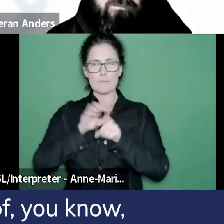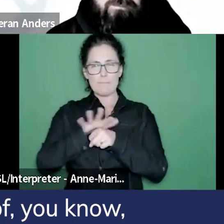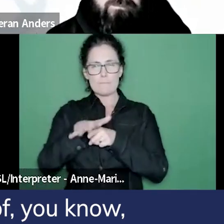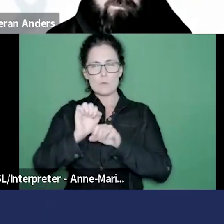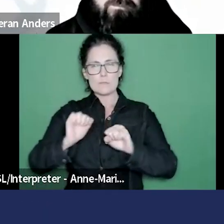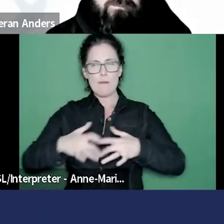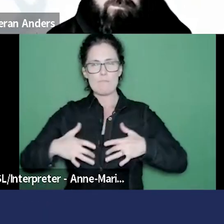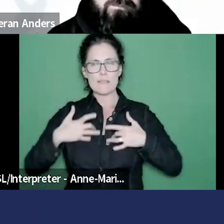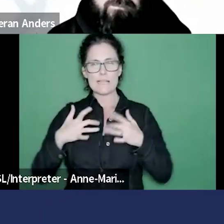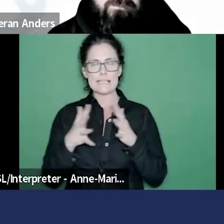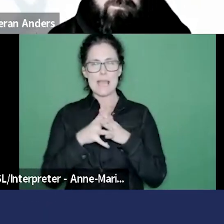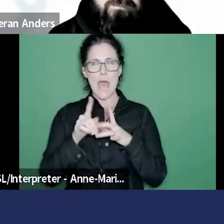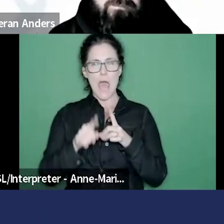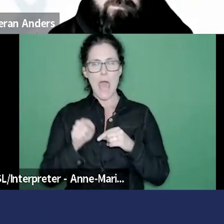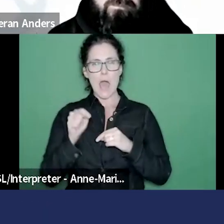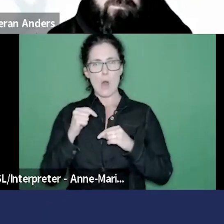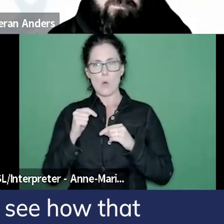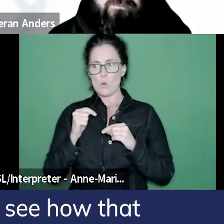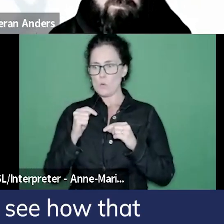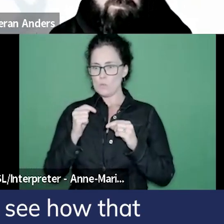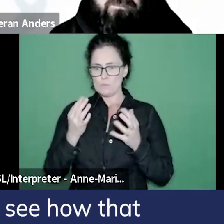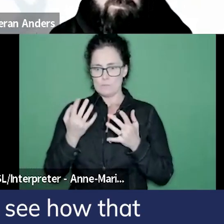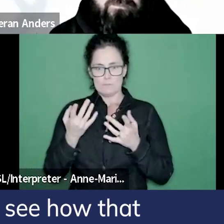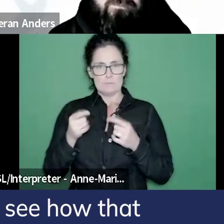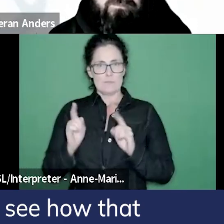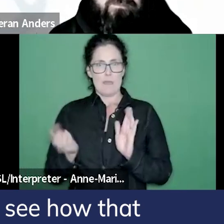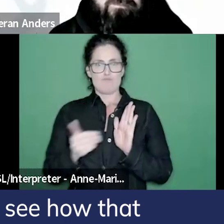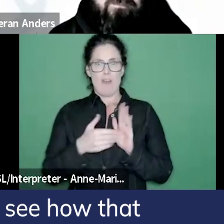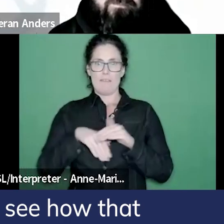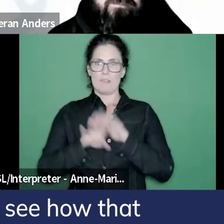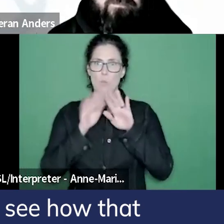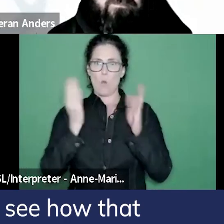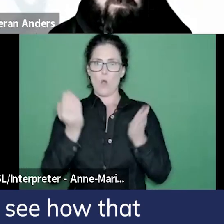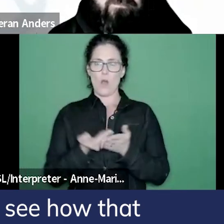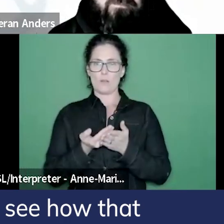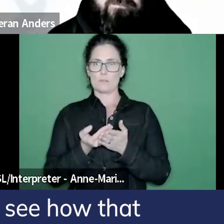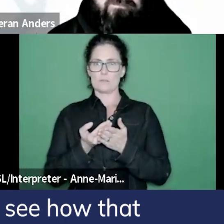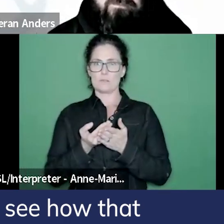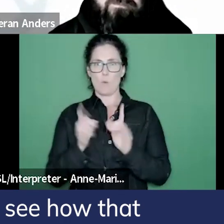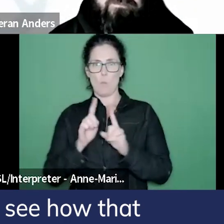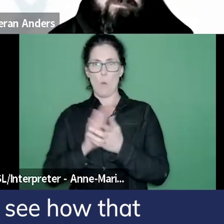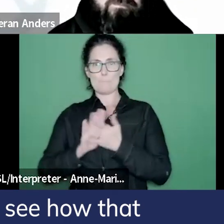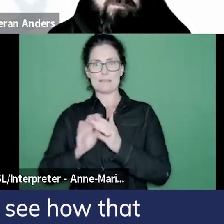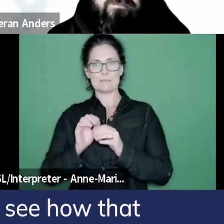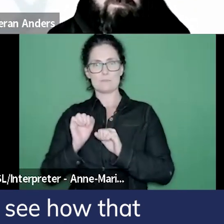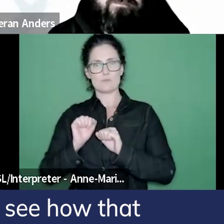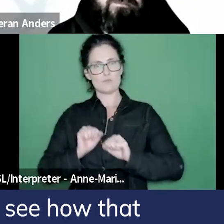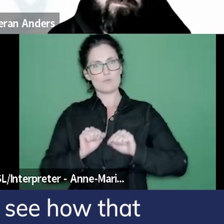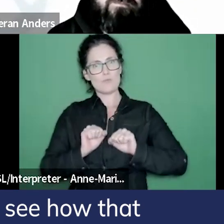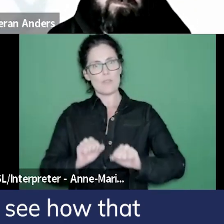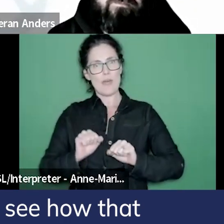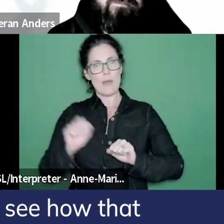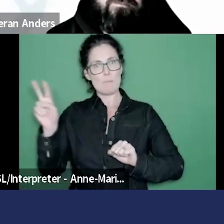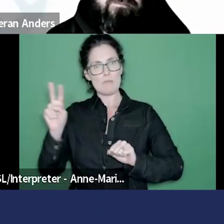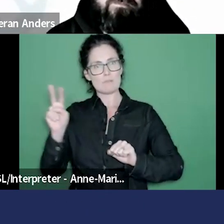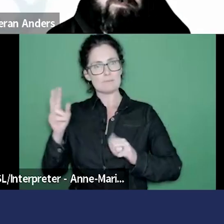how they came into the world and what that meant for their parents too. So I can definitely see, you can see how that ripple effect can quite